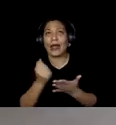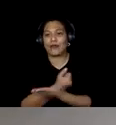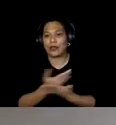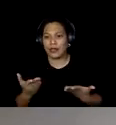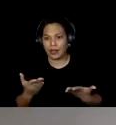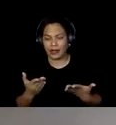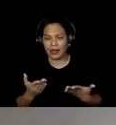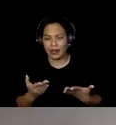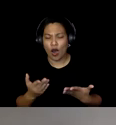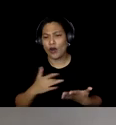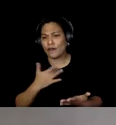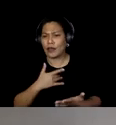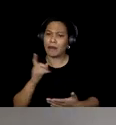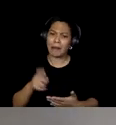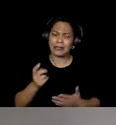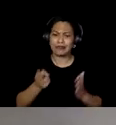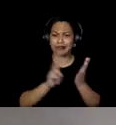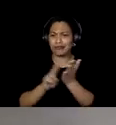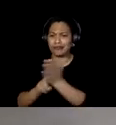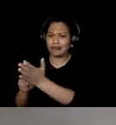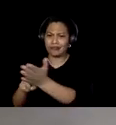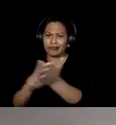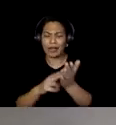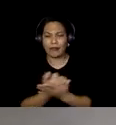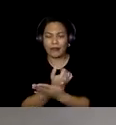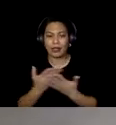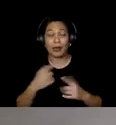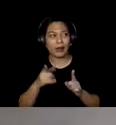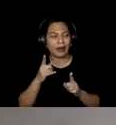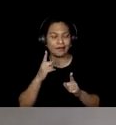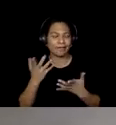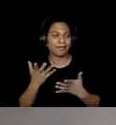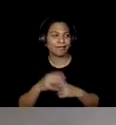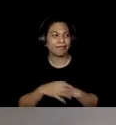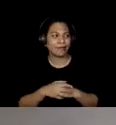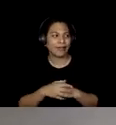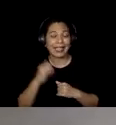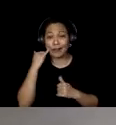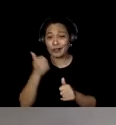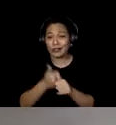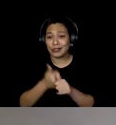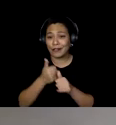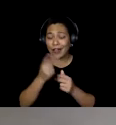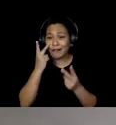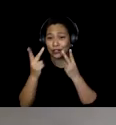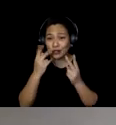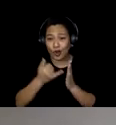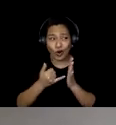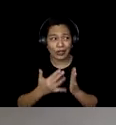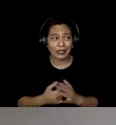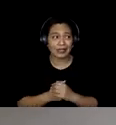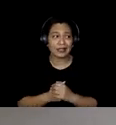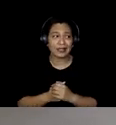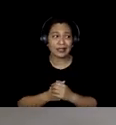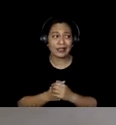because you feel like you have to. But if you are, for example, a visual artist or a photographer, it makes